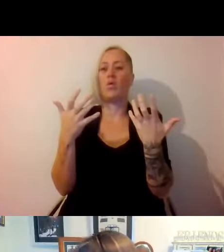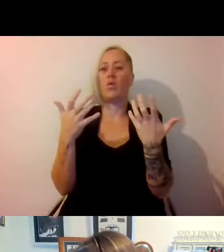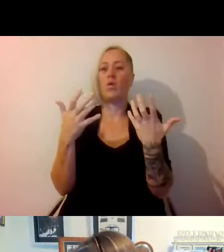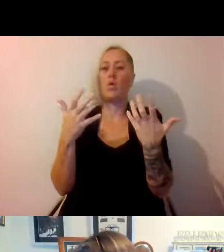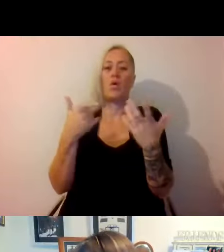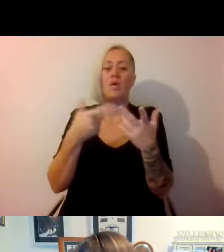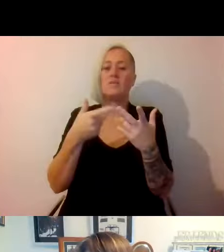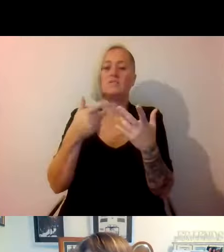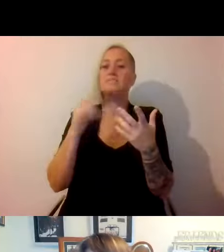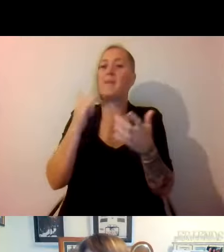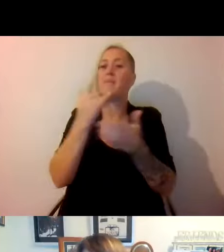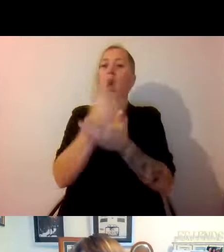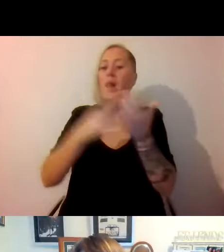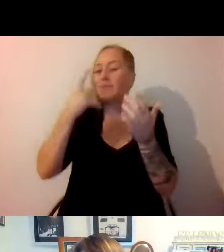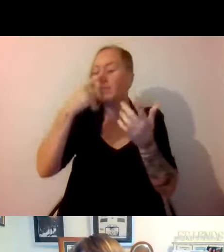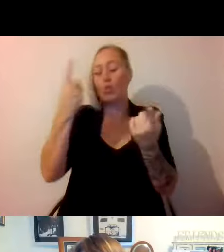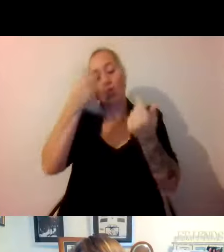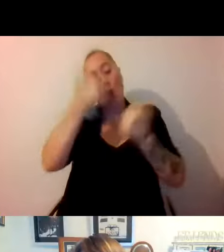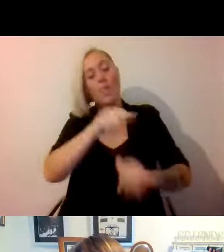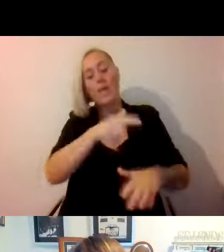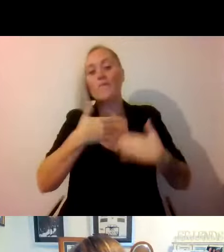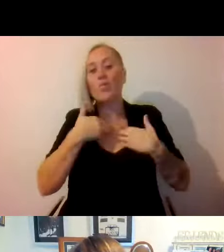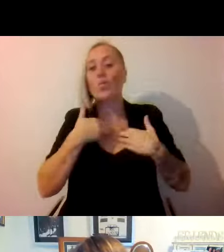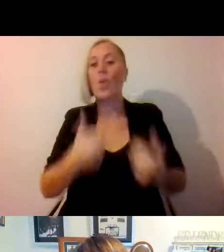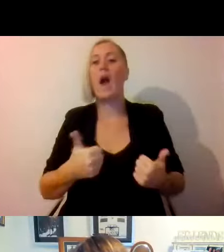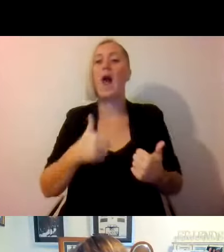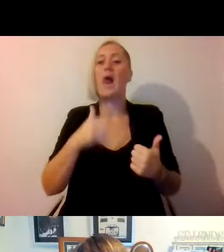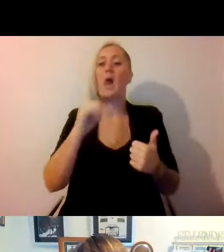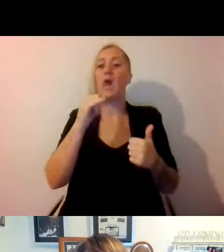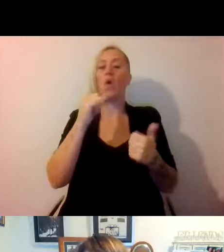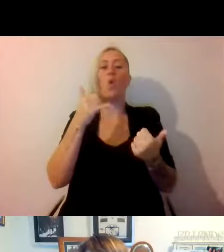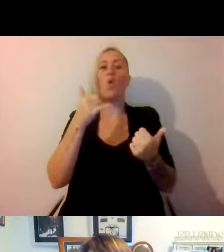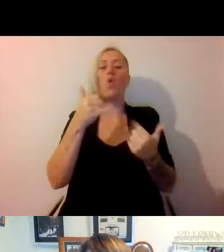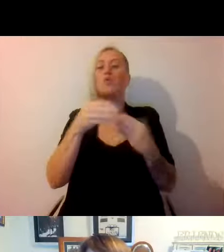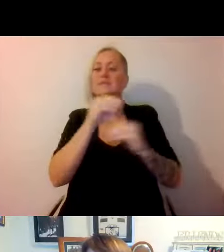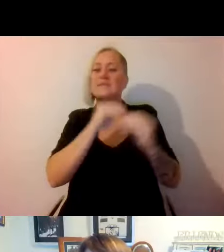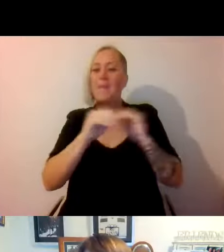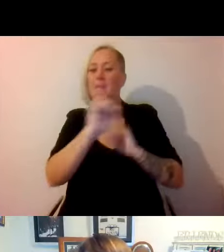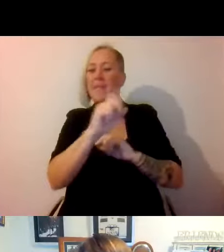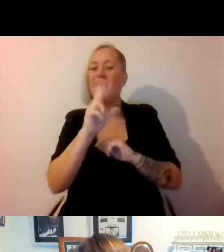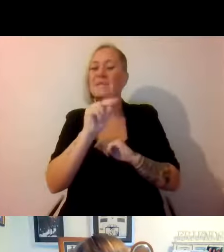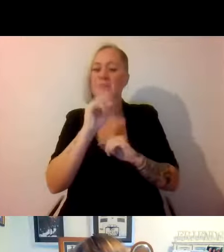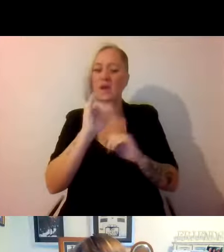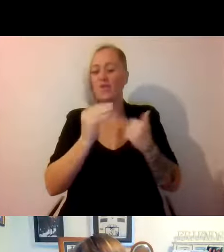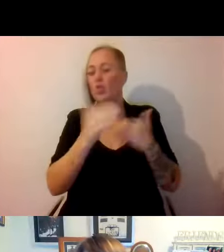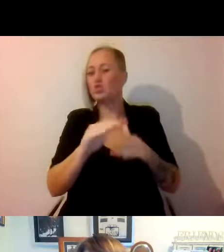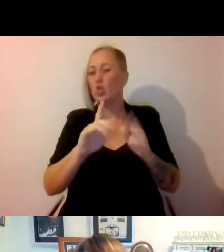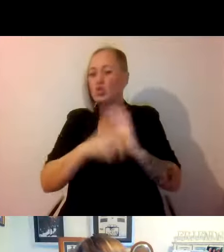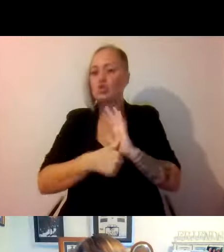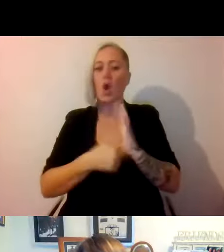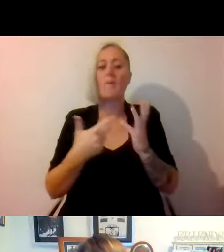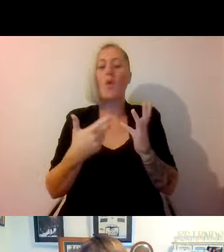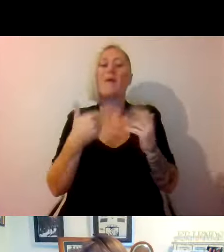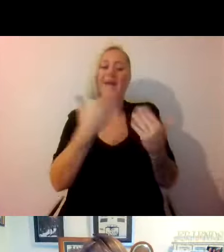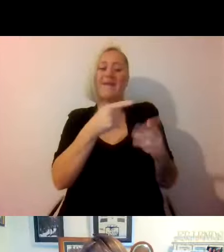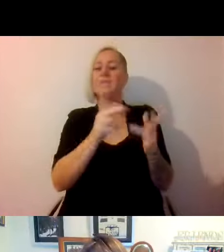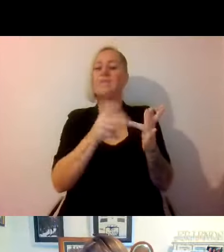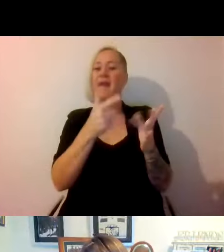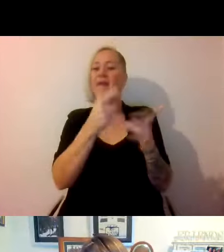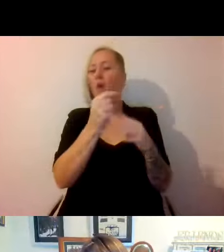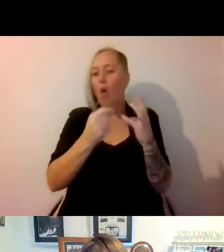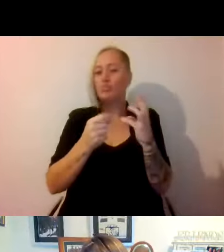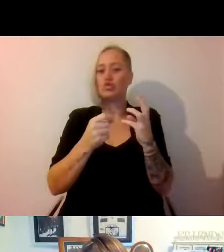know them really, really well are able to understand their talking, it gives them another option for being able to get their message